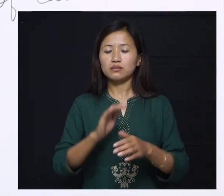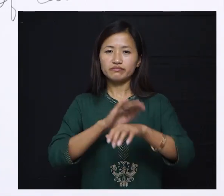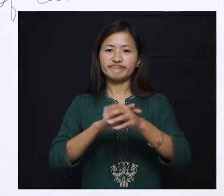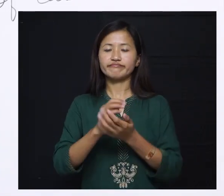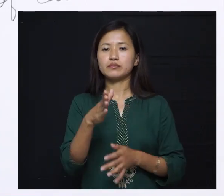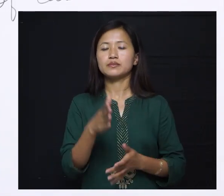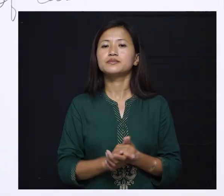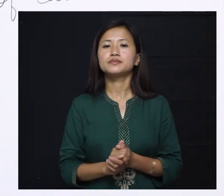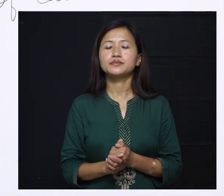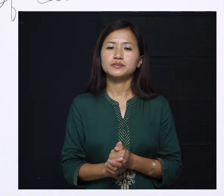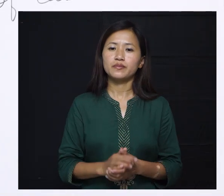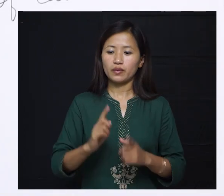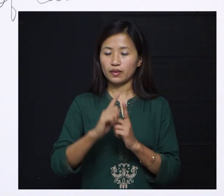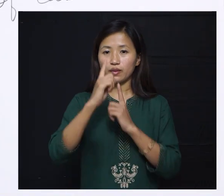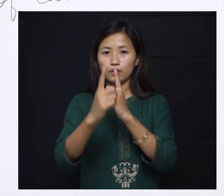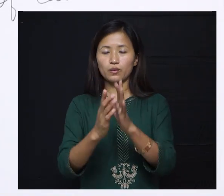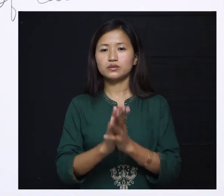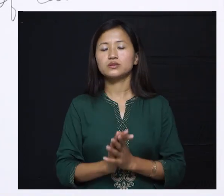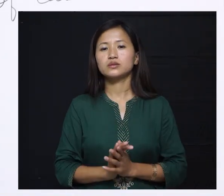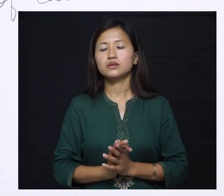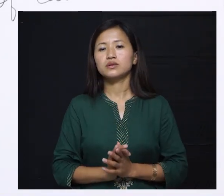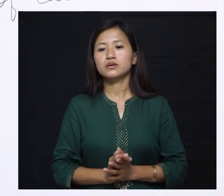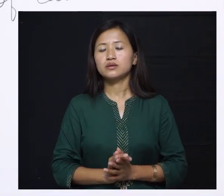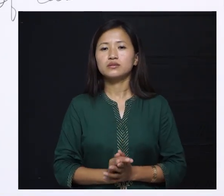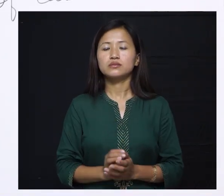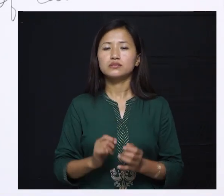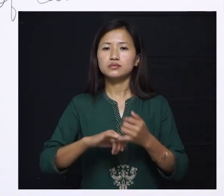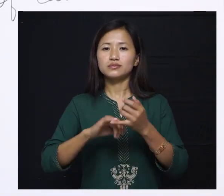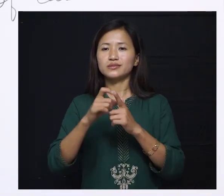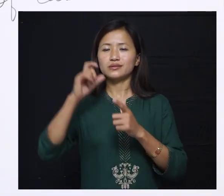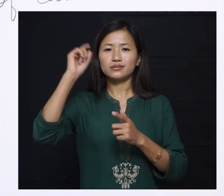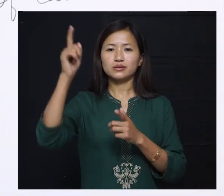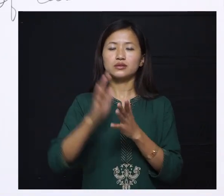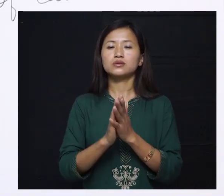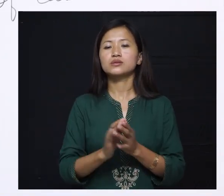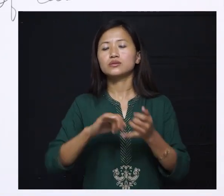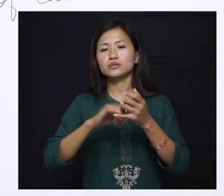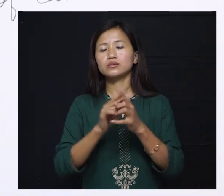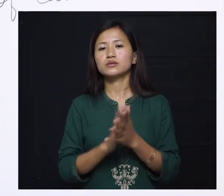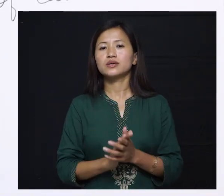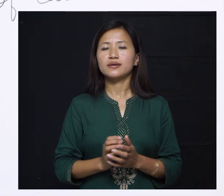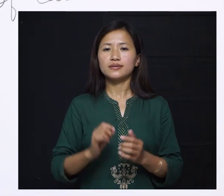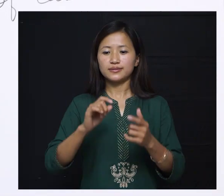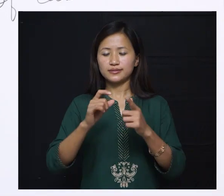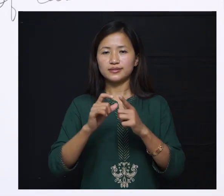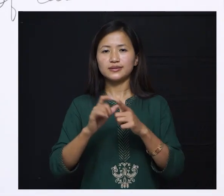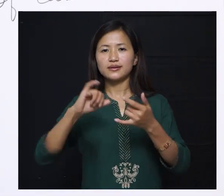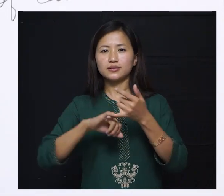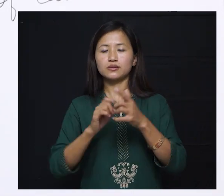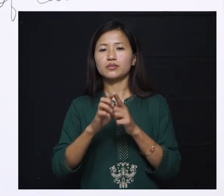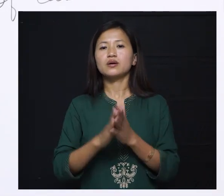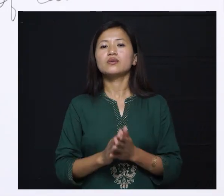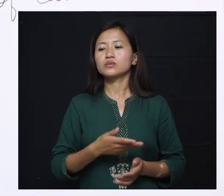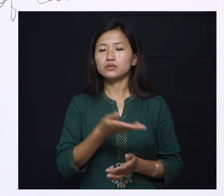untouchable, and towards the Delhi Sultanate times, there was slave dynasty, and even the Purdah